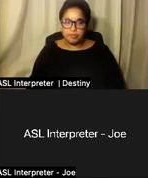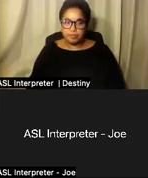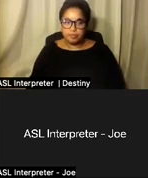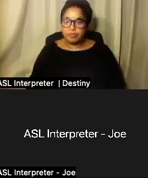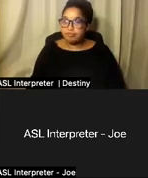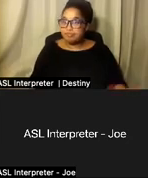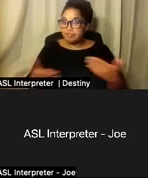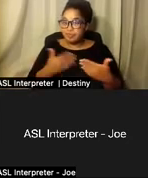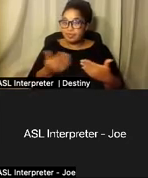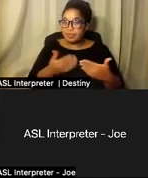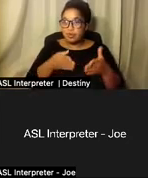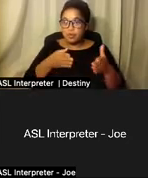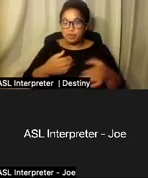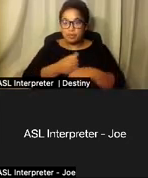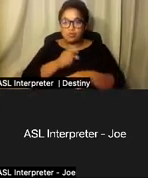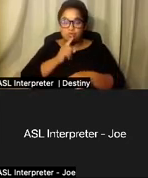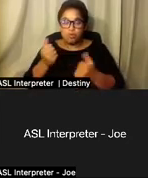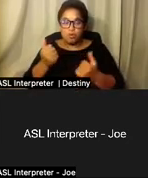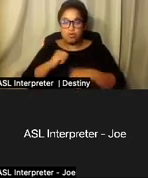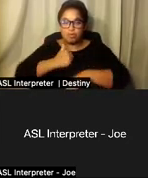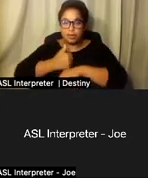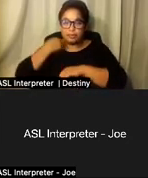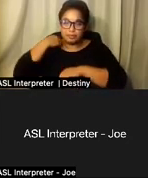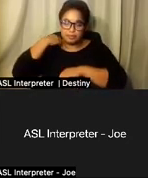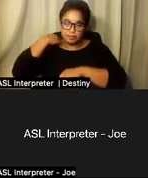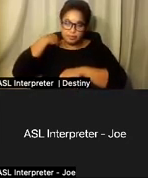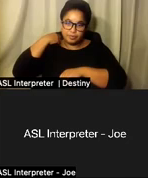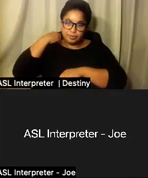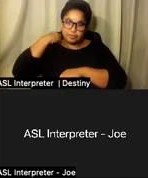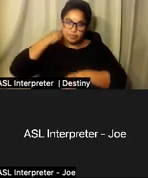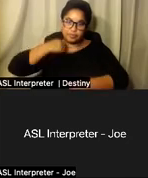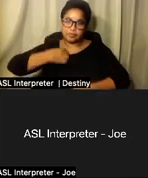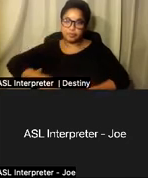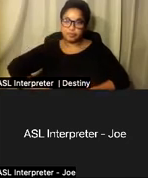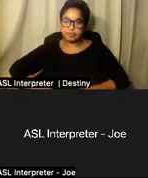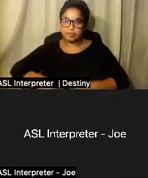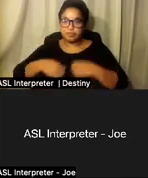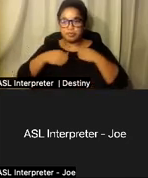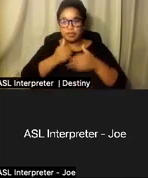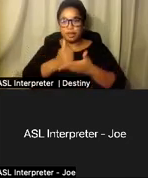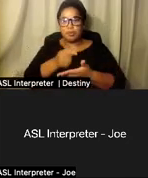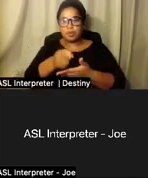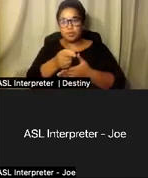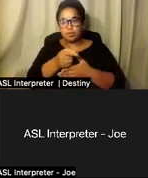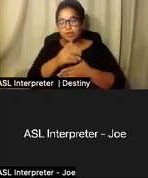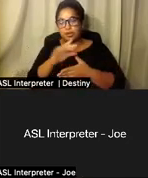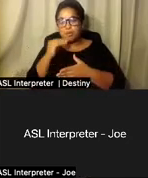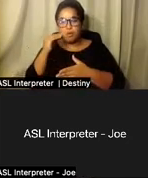the easiest way to make sure those get installed and help protect you and your home during an earthquake.